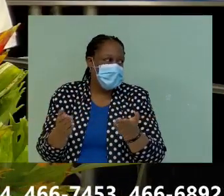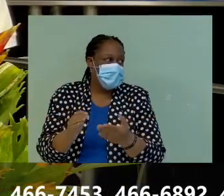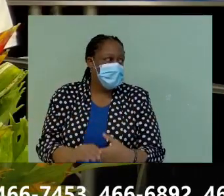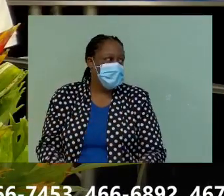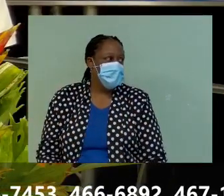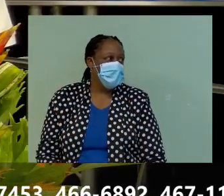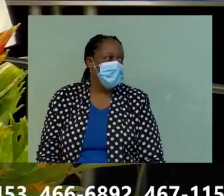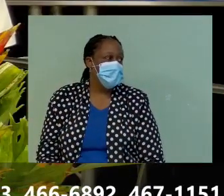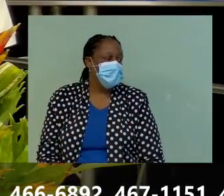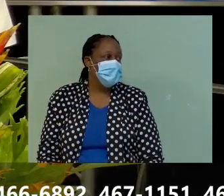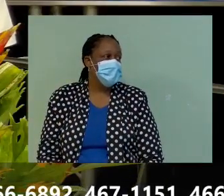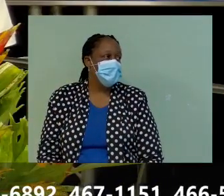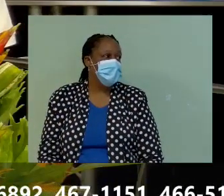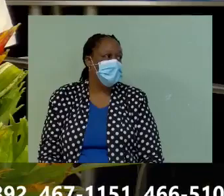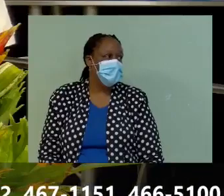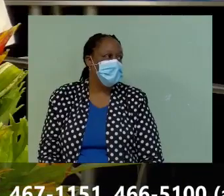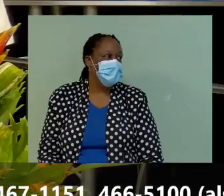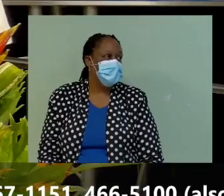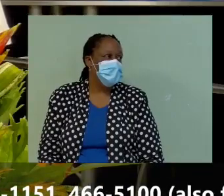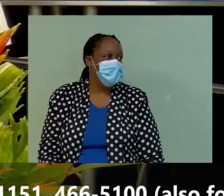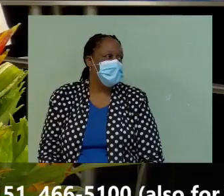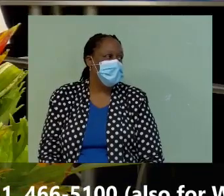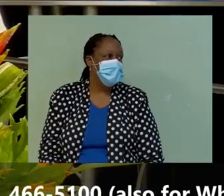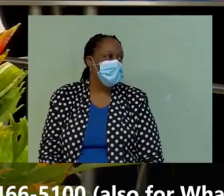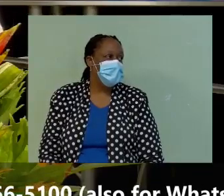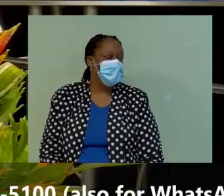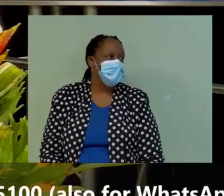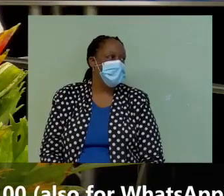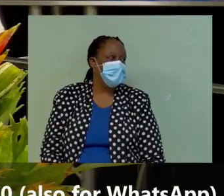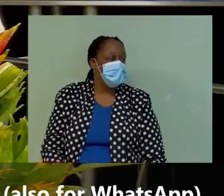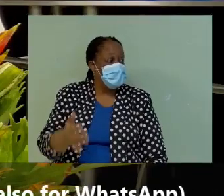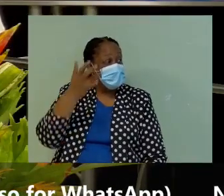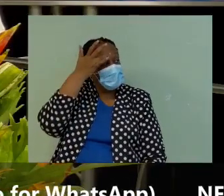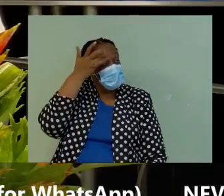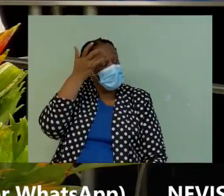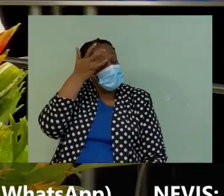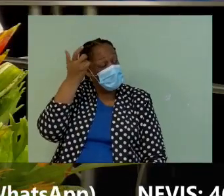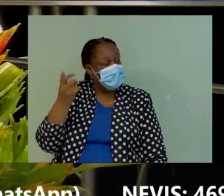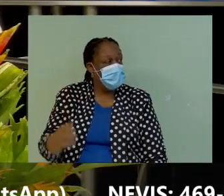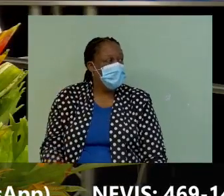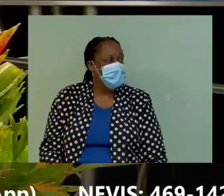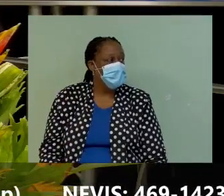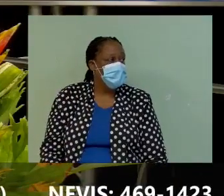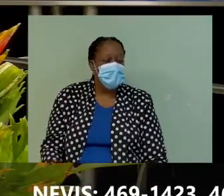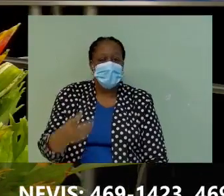highlight from the Permanent Secretary within the Ministry of Health,